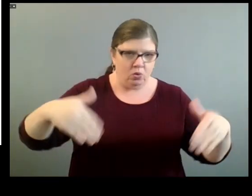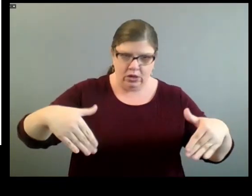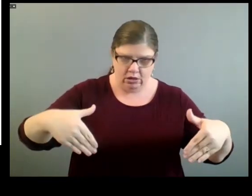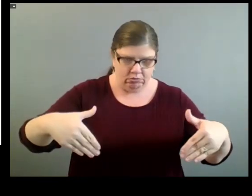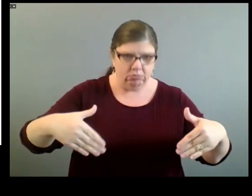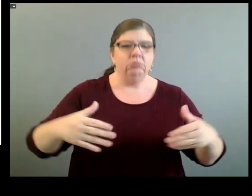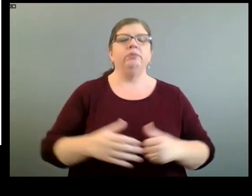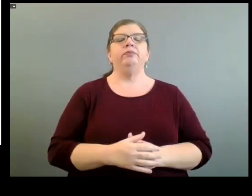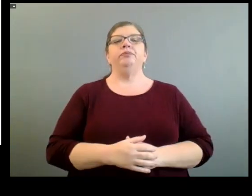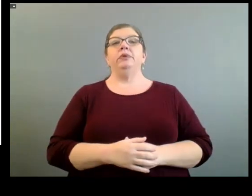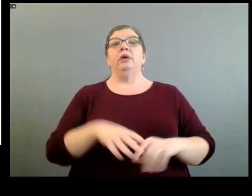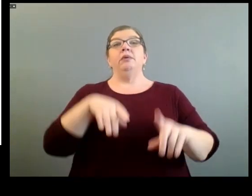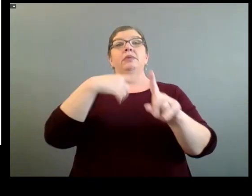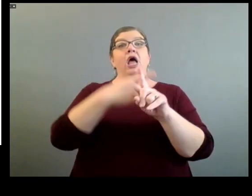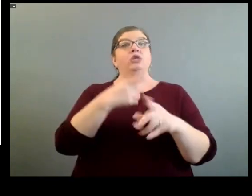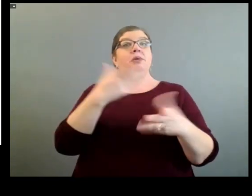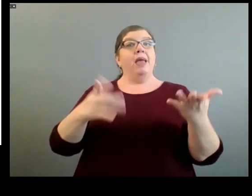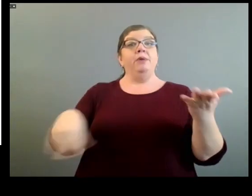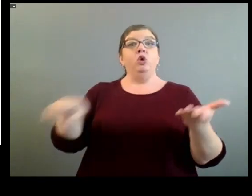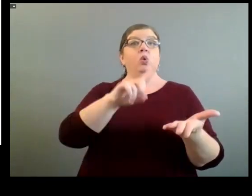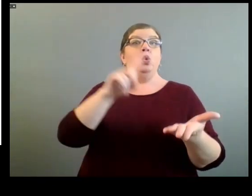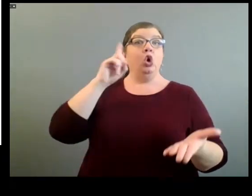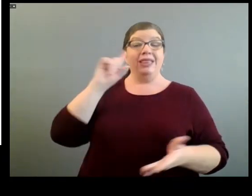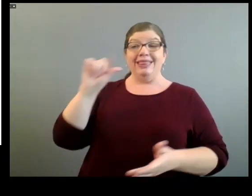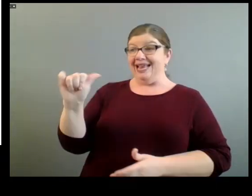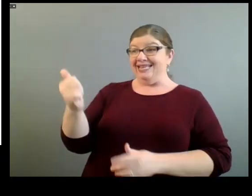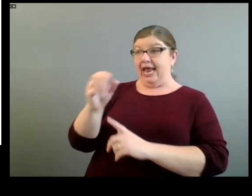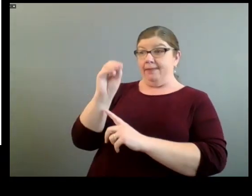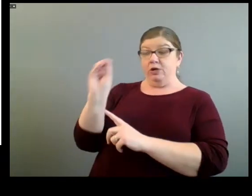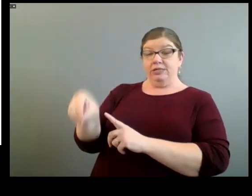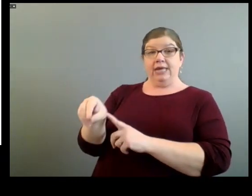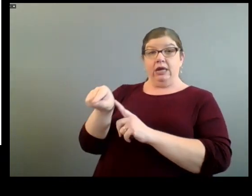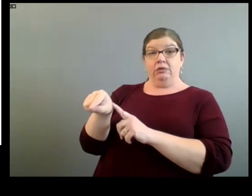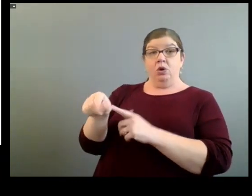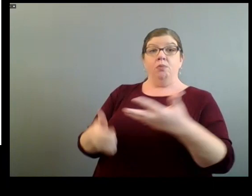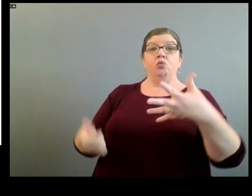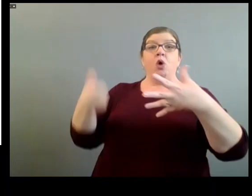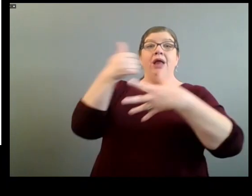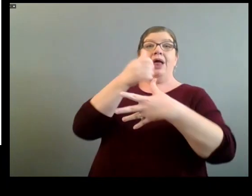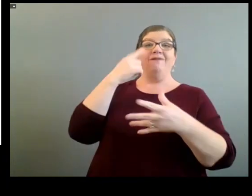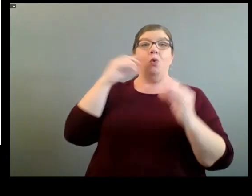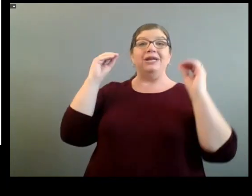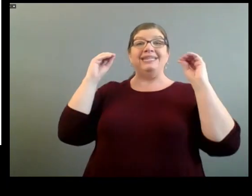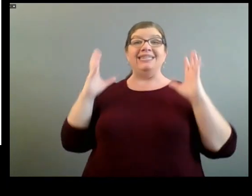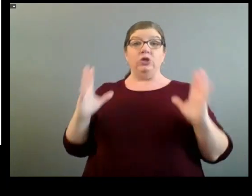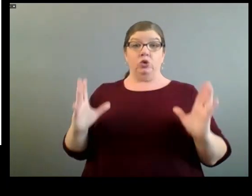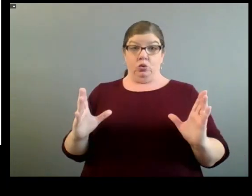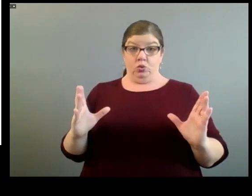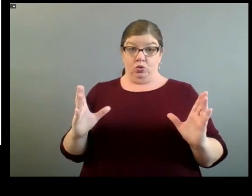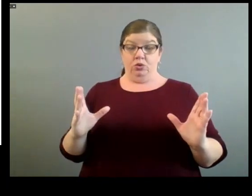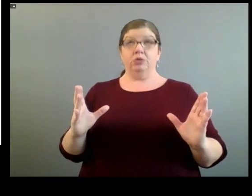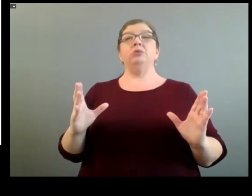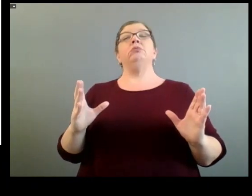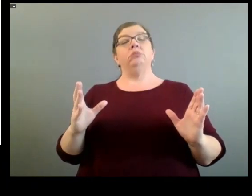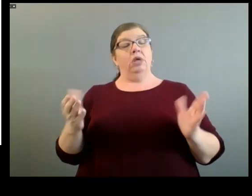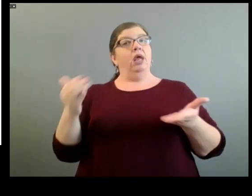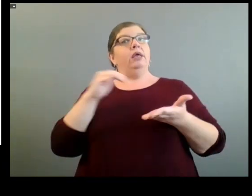have heard that 10% will be prioritized for teachers. And again, we